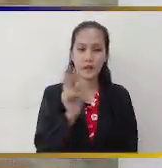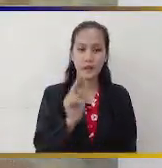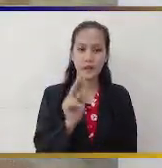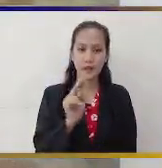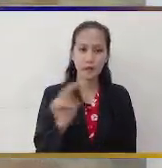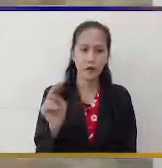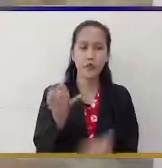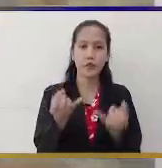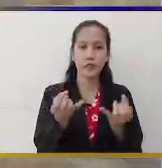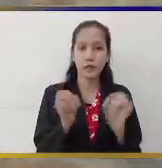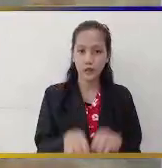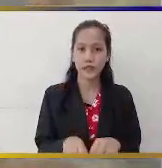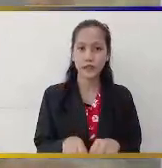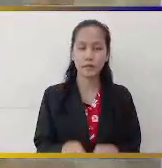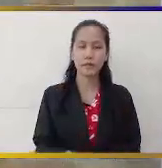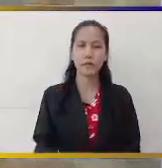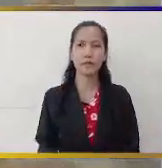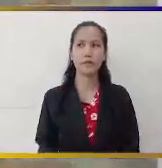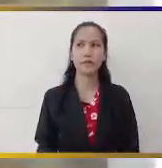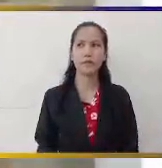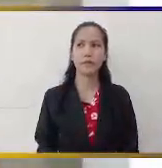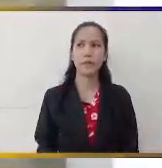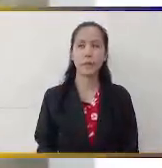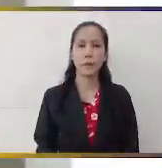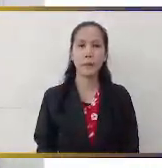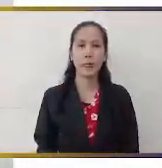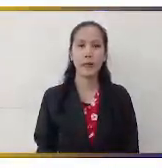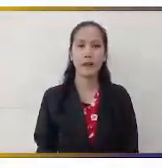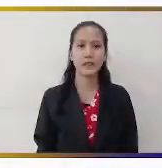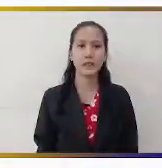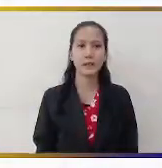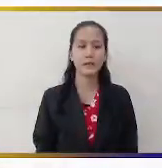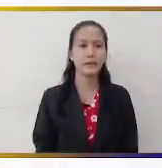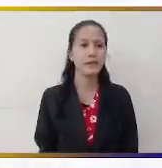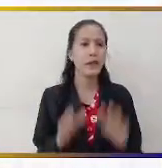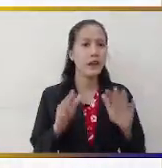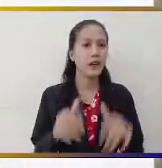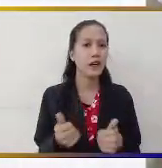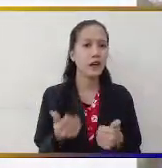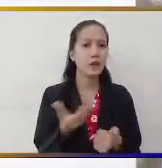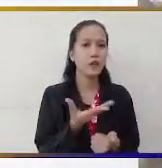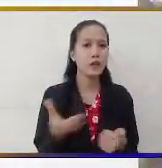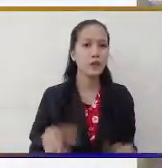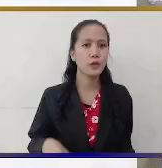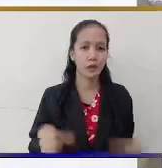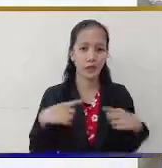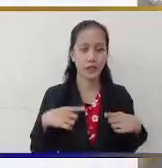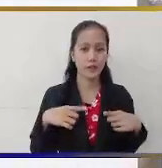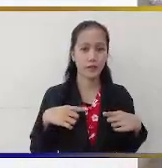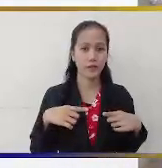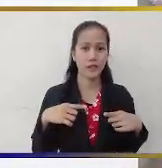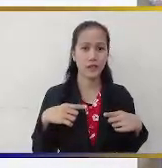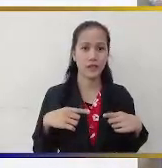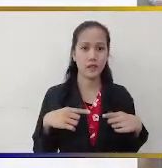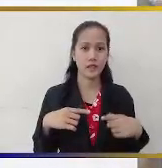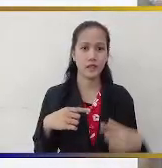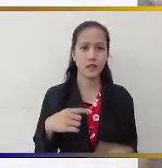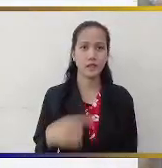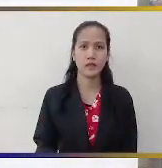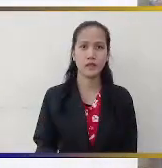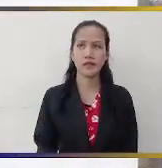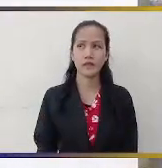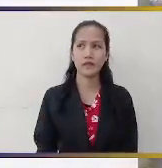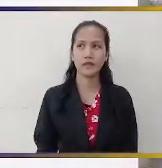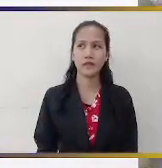saved as a Christian. But in the Christian life, how you live needs to be Baptist. Why?